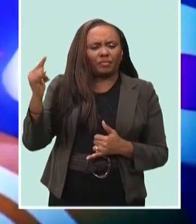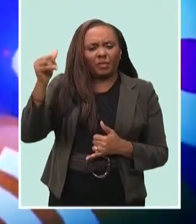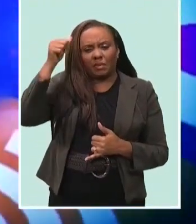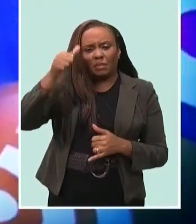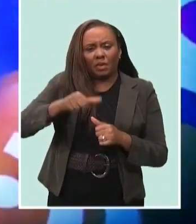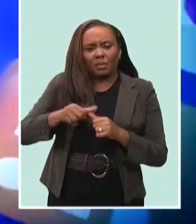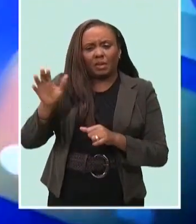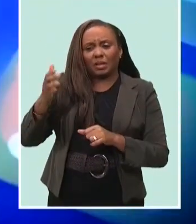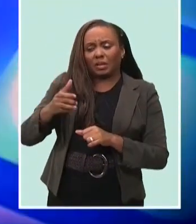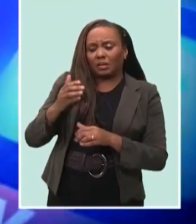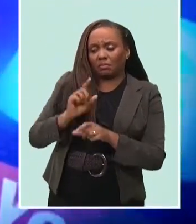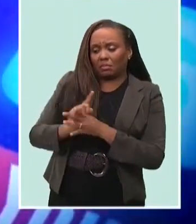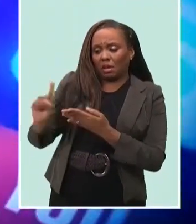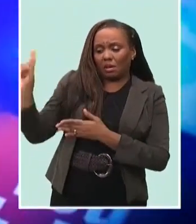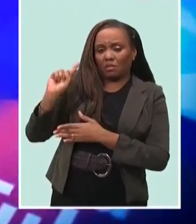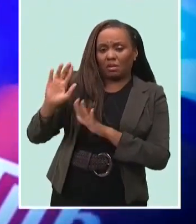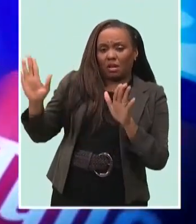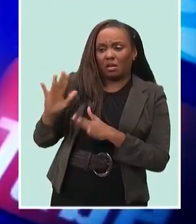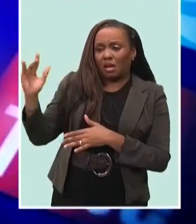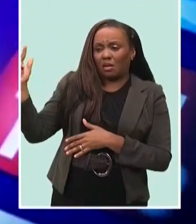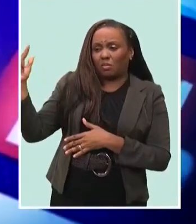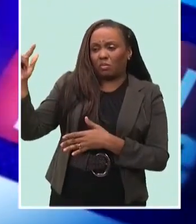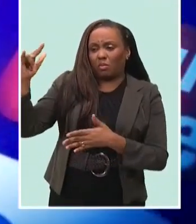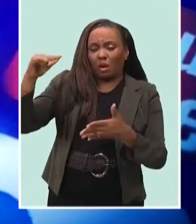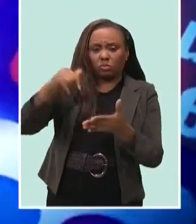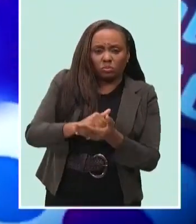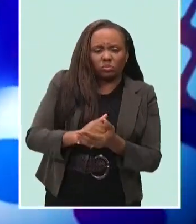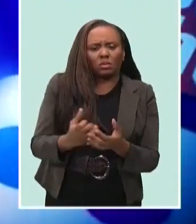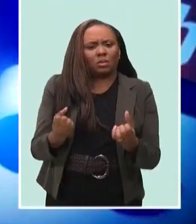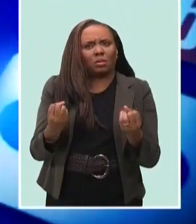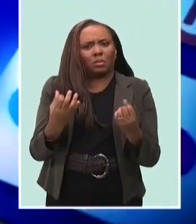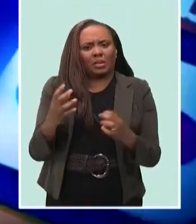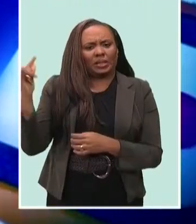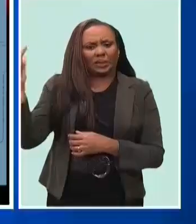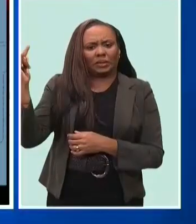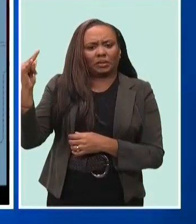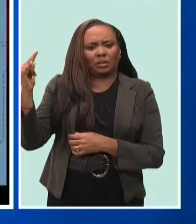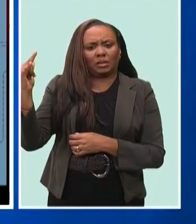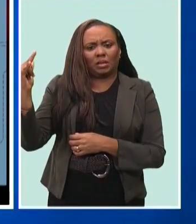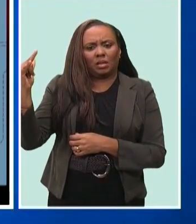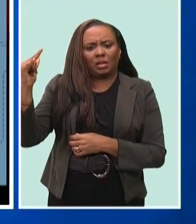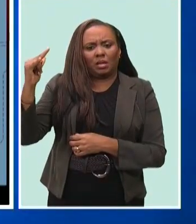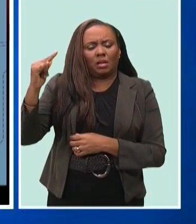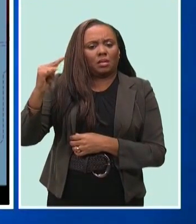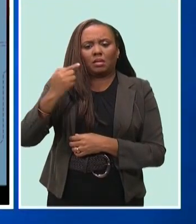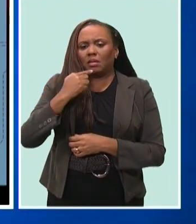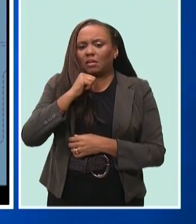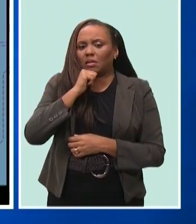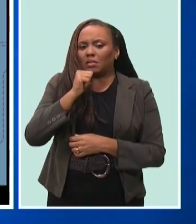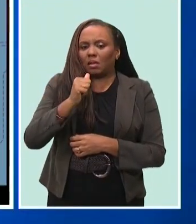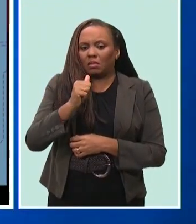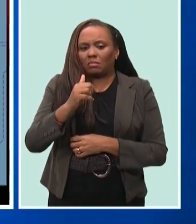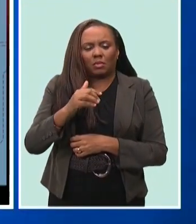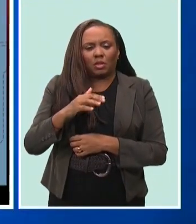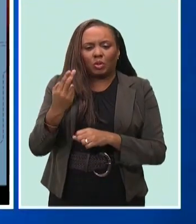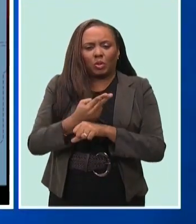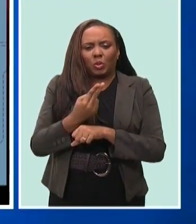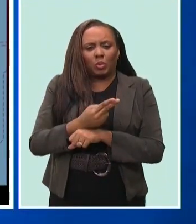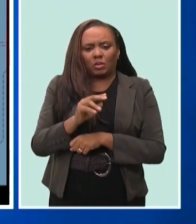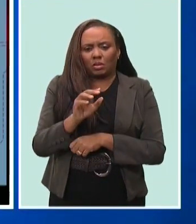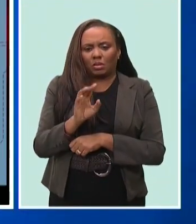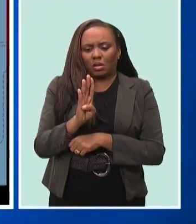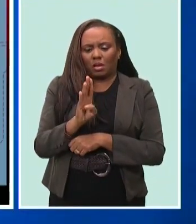Sunday, many airlines and countries across Europe and Asia have decided to ground the Boeing 737 MAX 8 plane, which